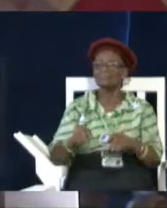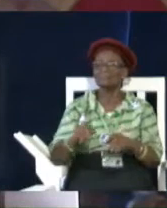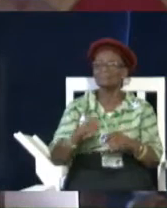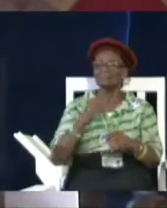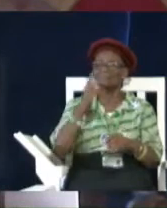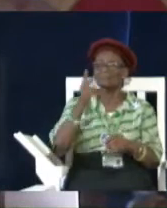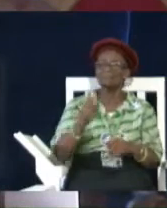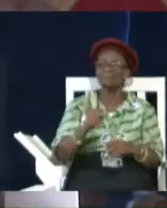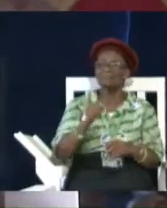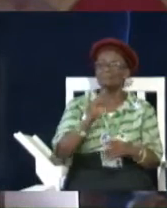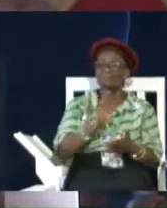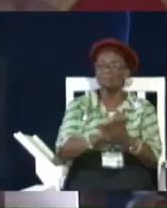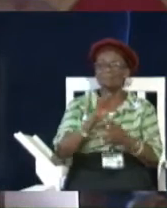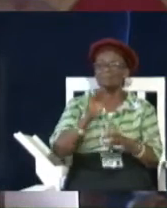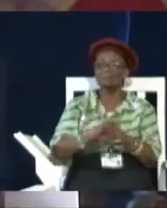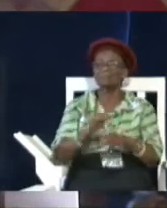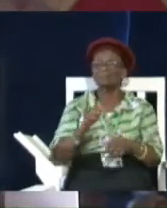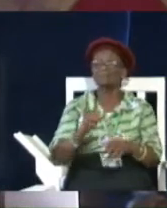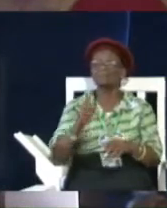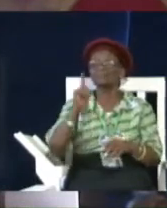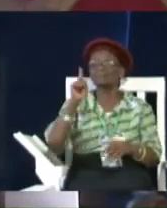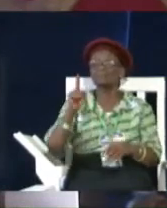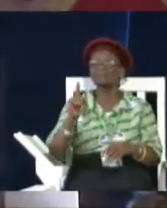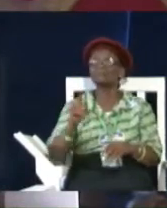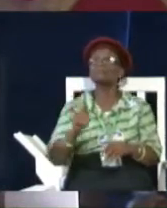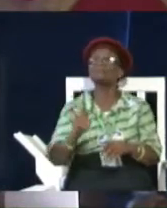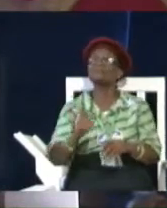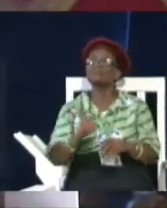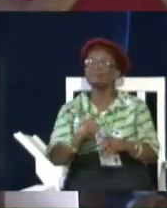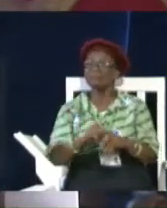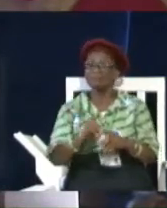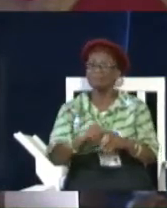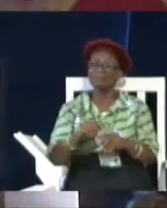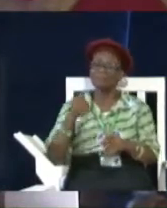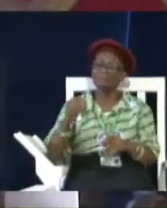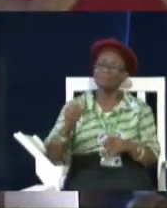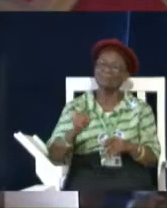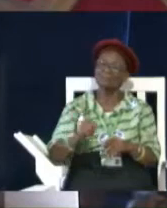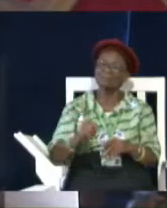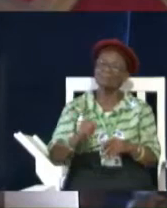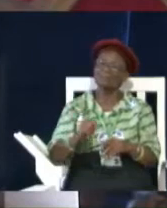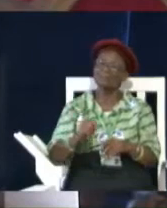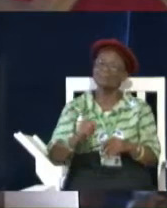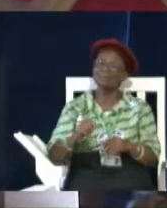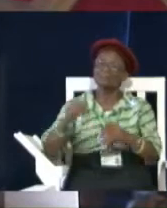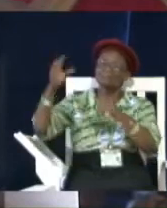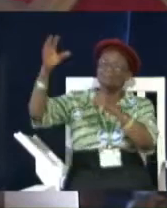On one occasion, the light was taken off suddenly.